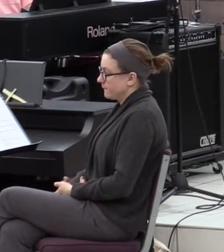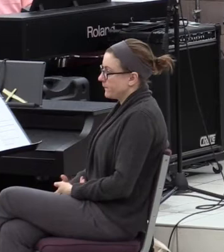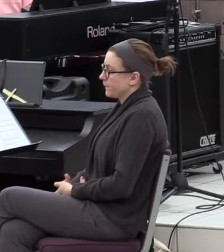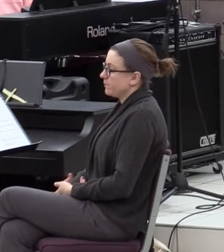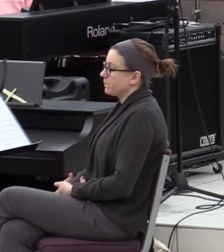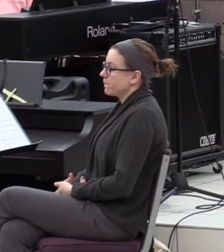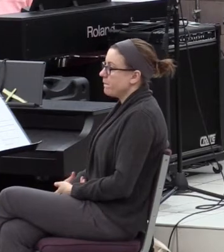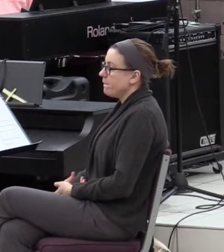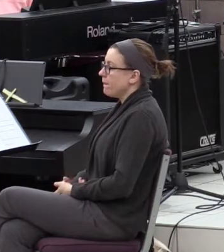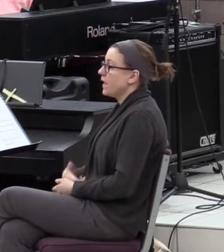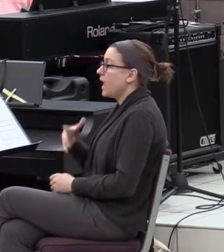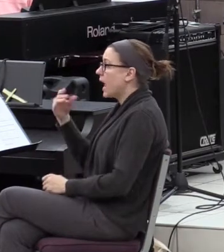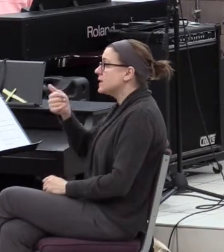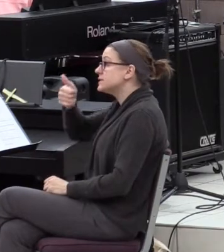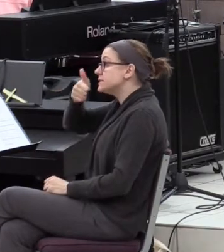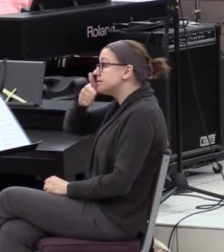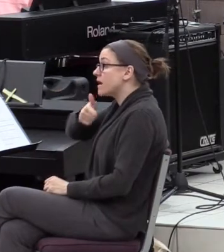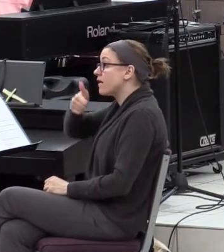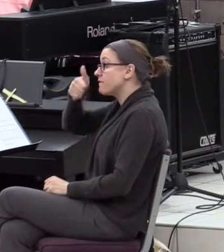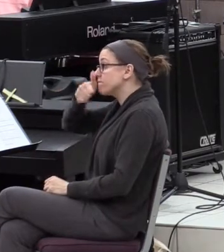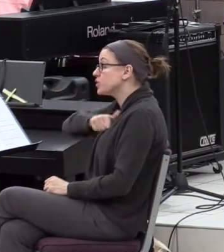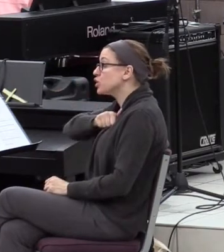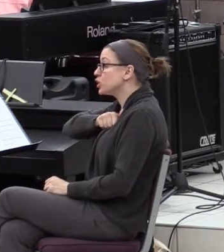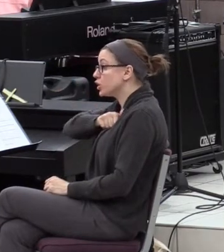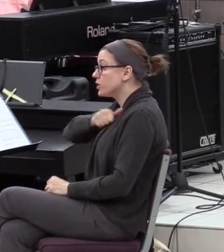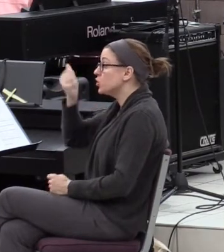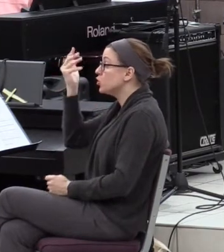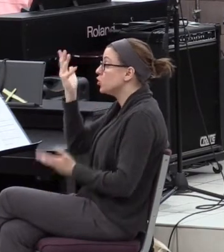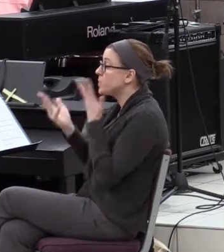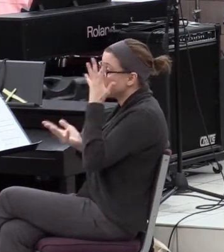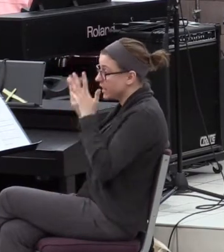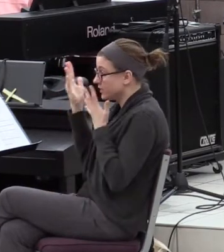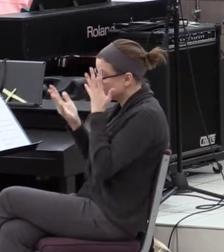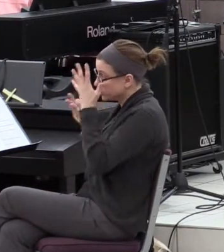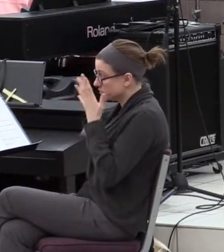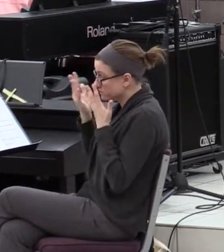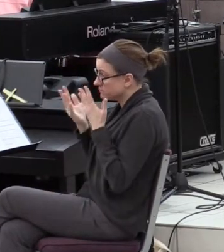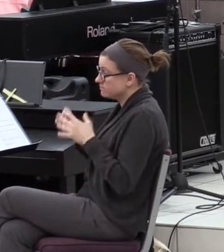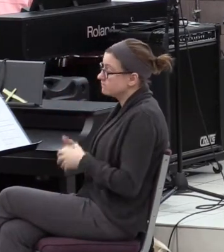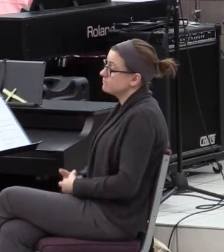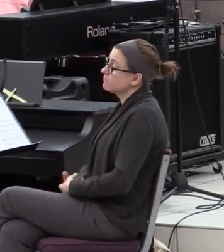and suffered humiliation